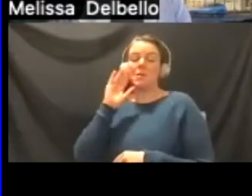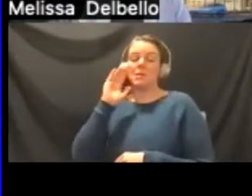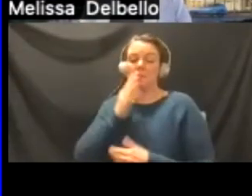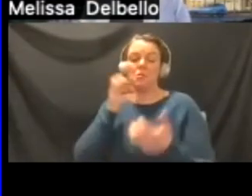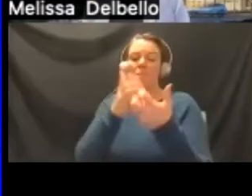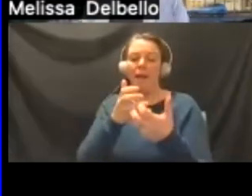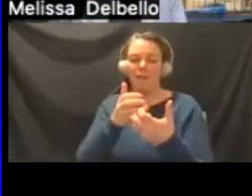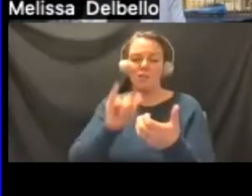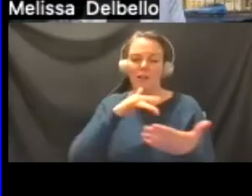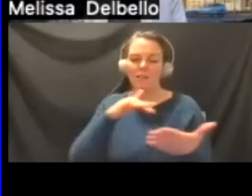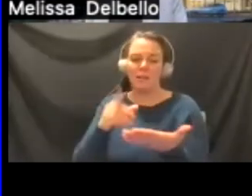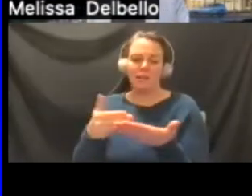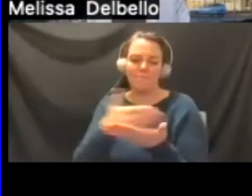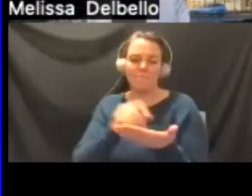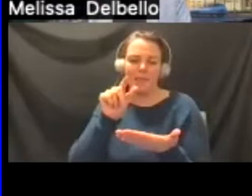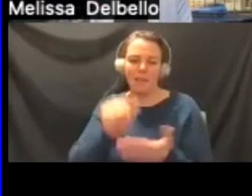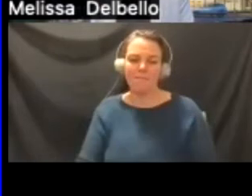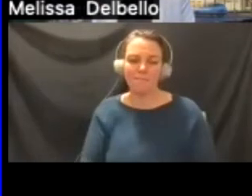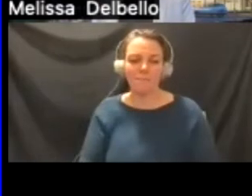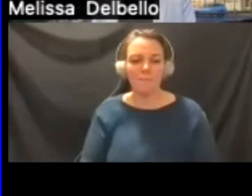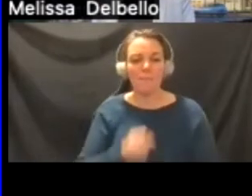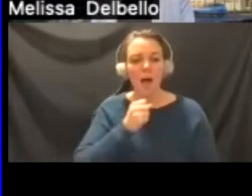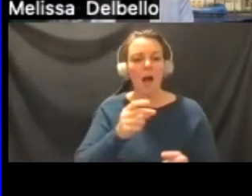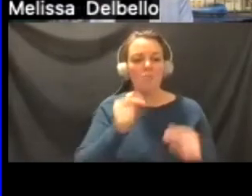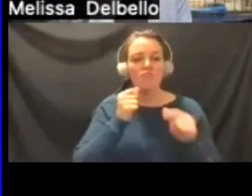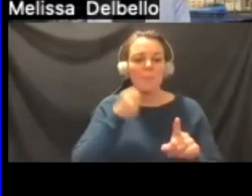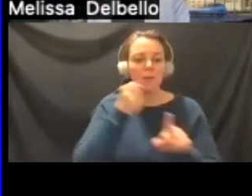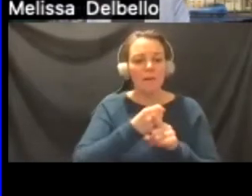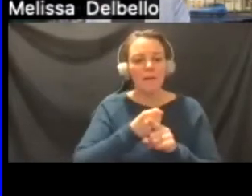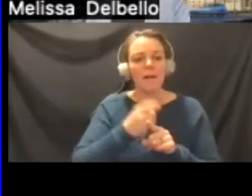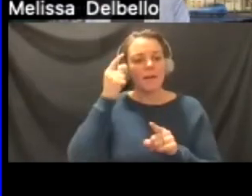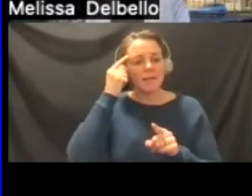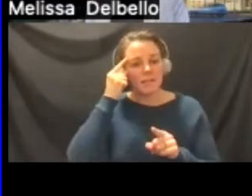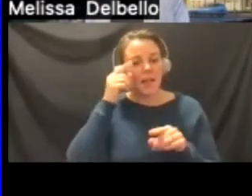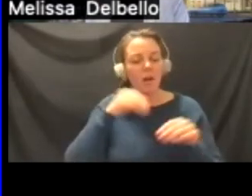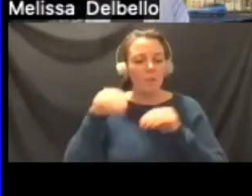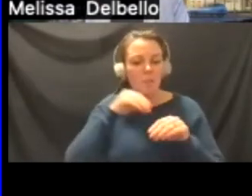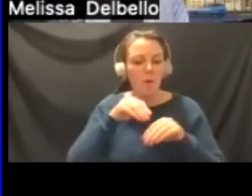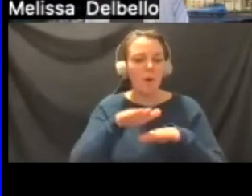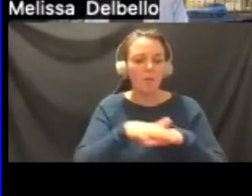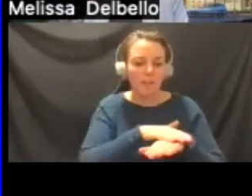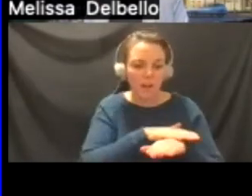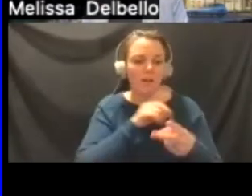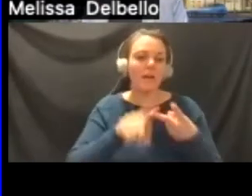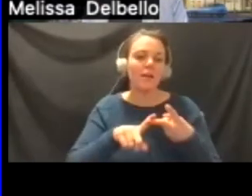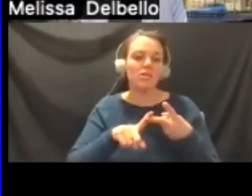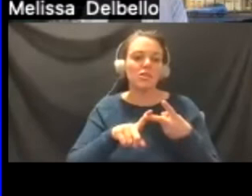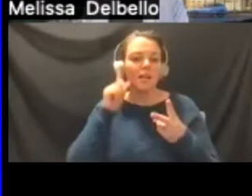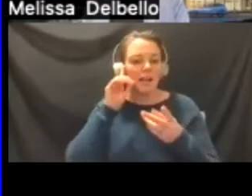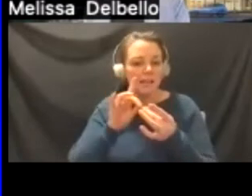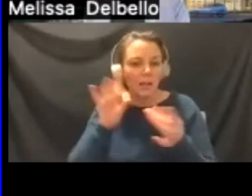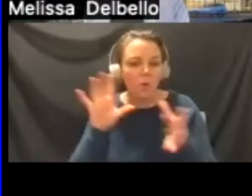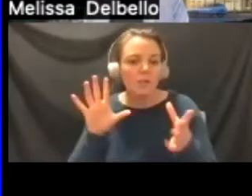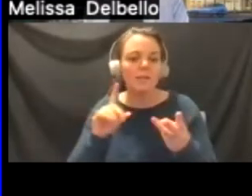data. But rapid onset, psychomotor retardation, the presence of psychosis, multi-generational